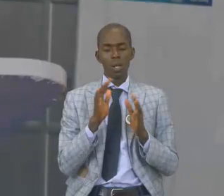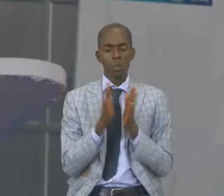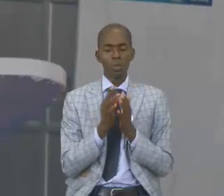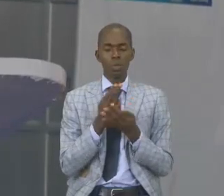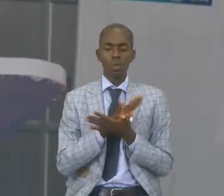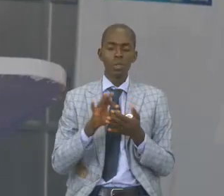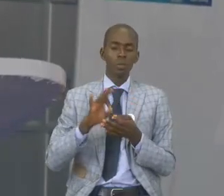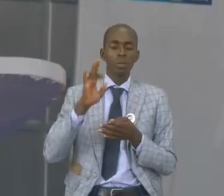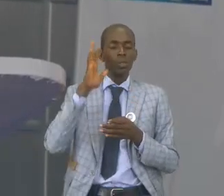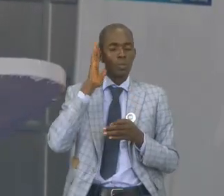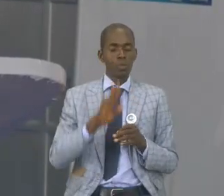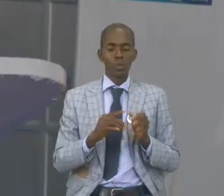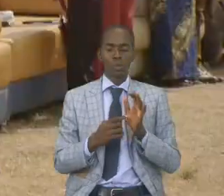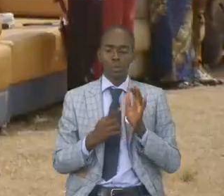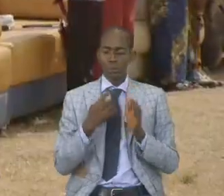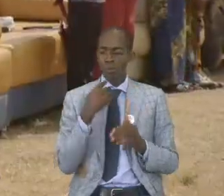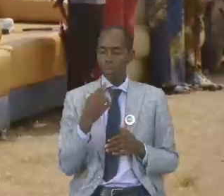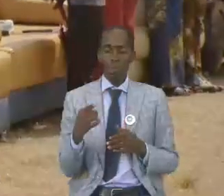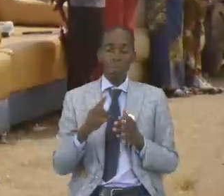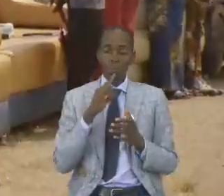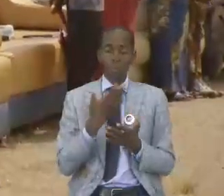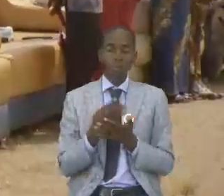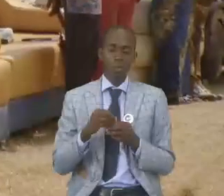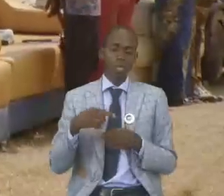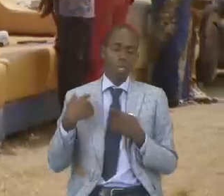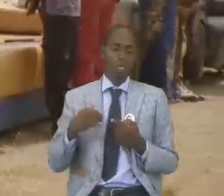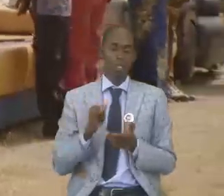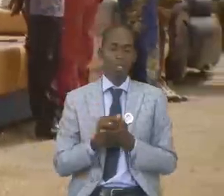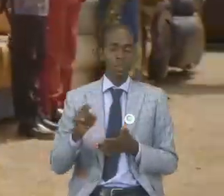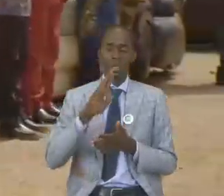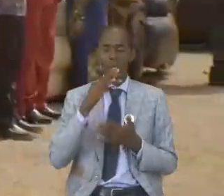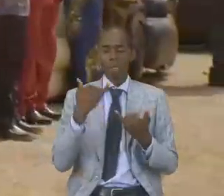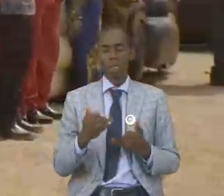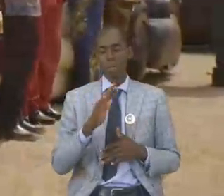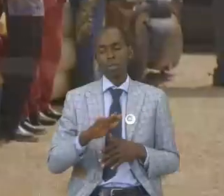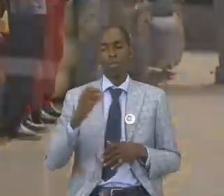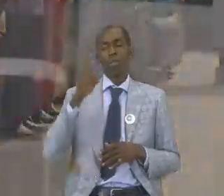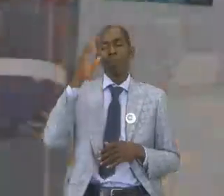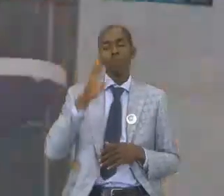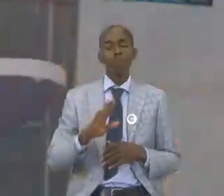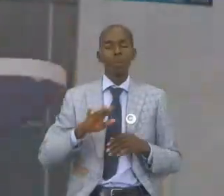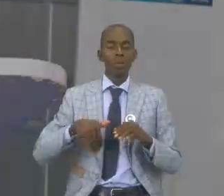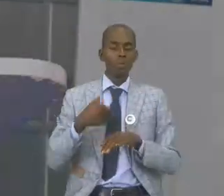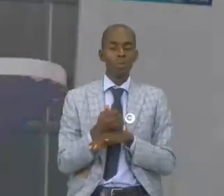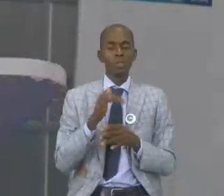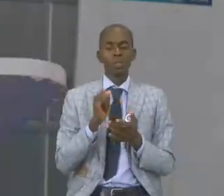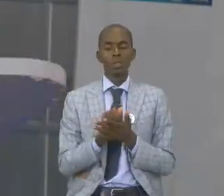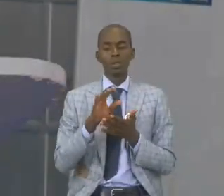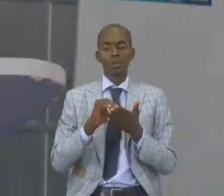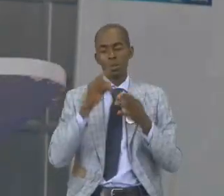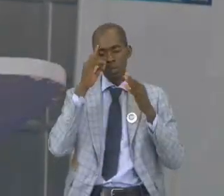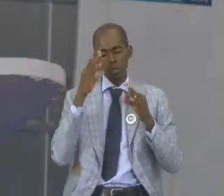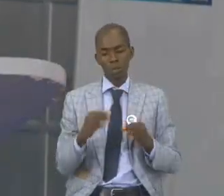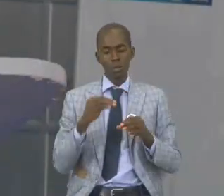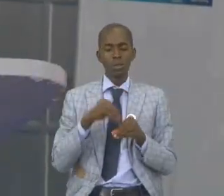in their hearts, they are now children of God. Confirm their decision, O God. And the grace to continue to stand